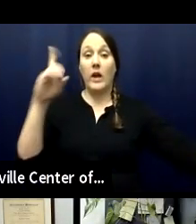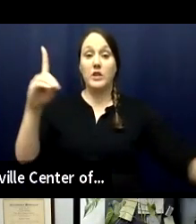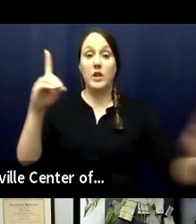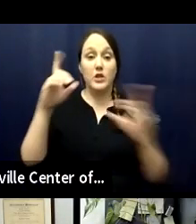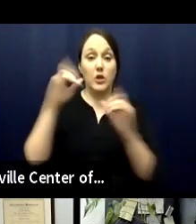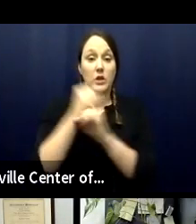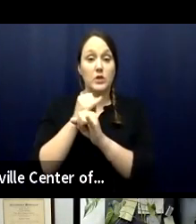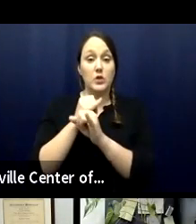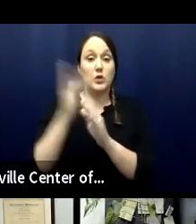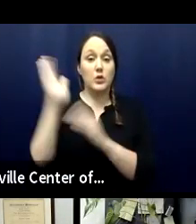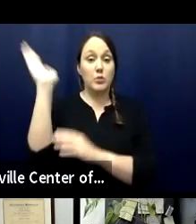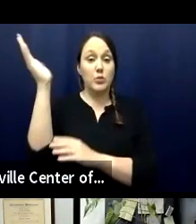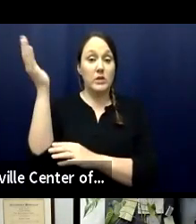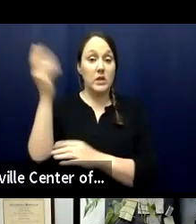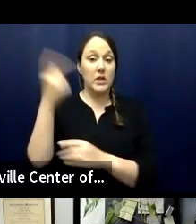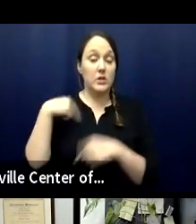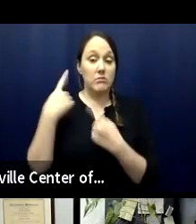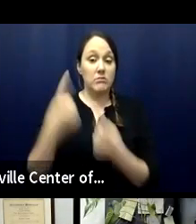that we've had?